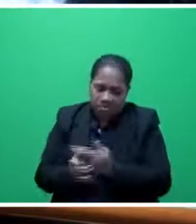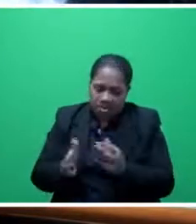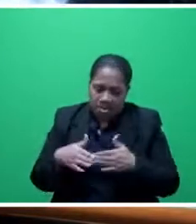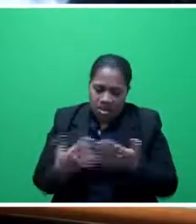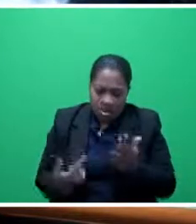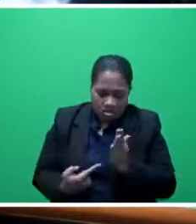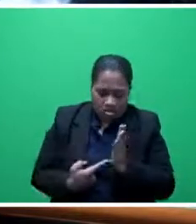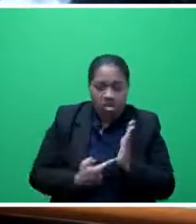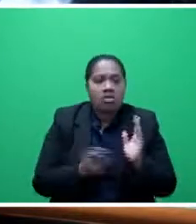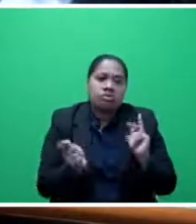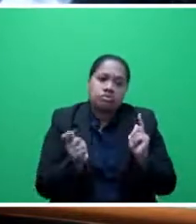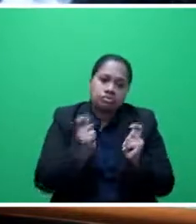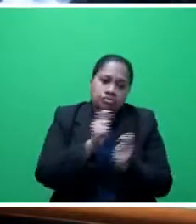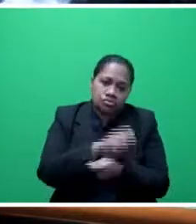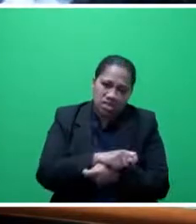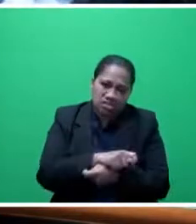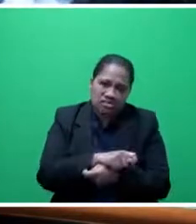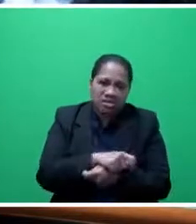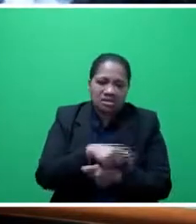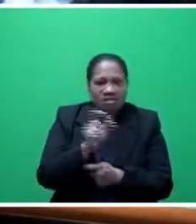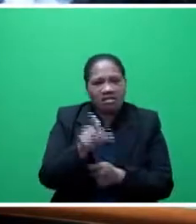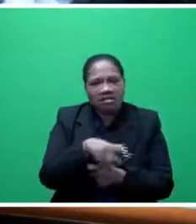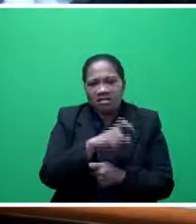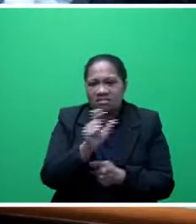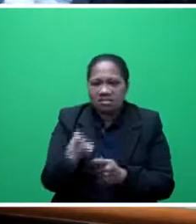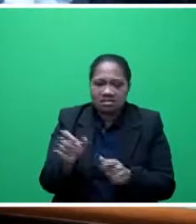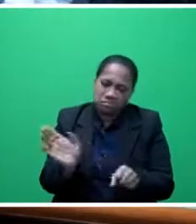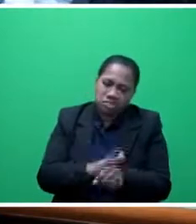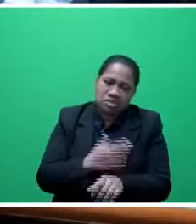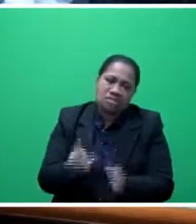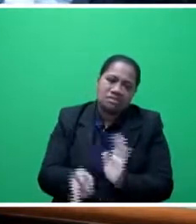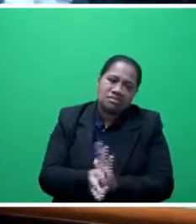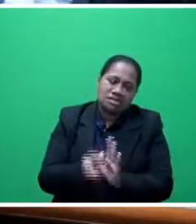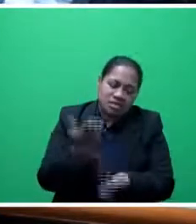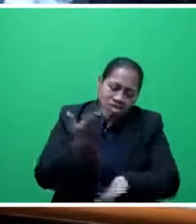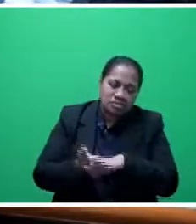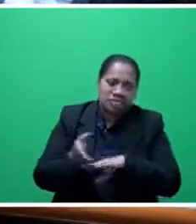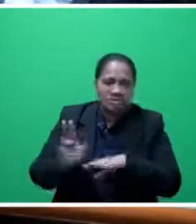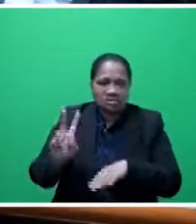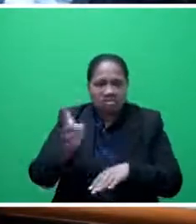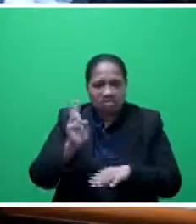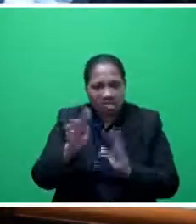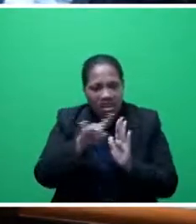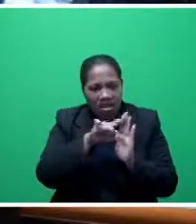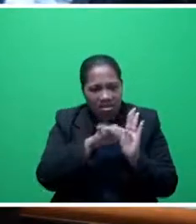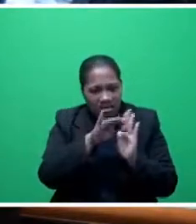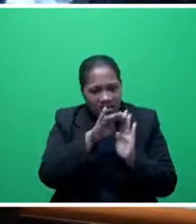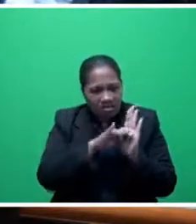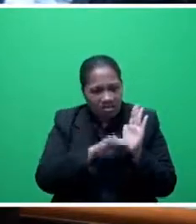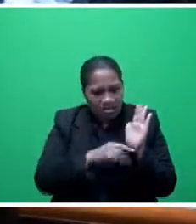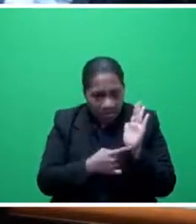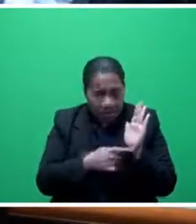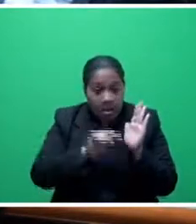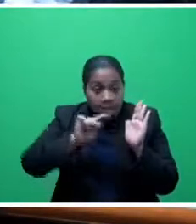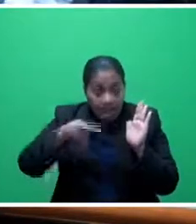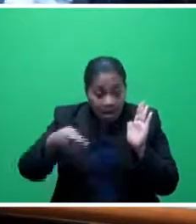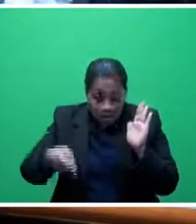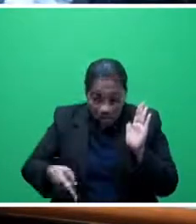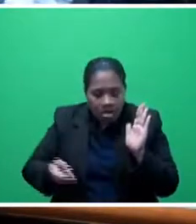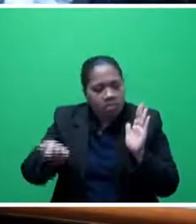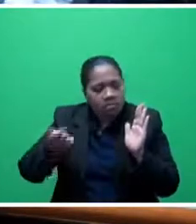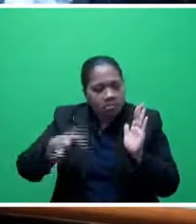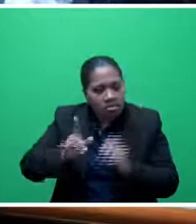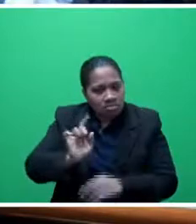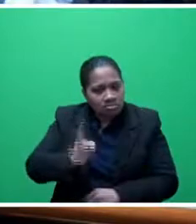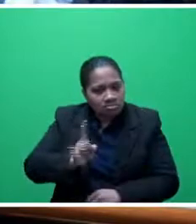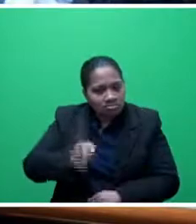have a big impact on the revenue collection. But this is what we had warned the